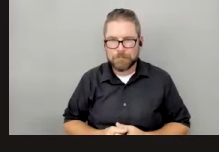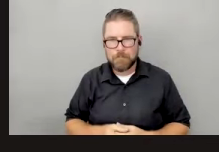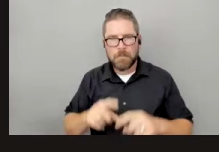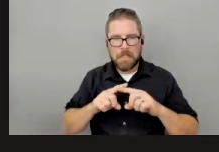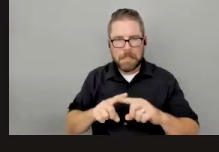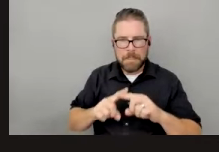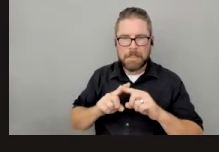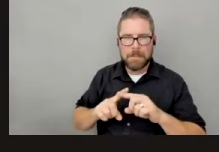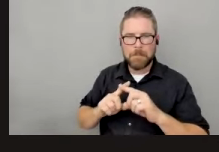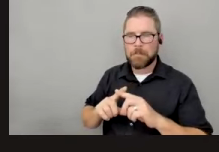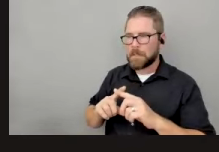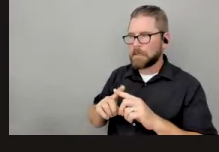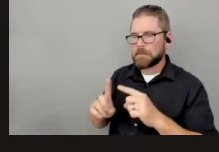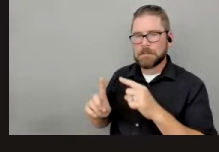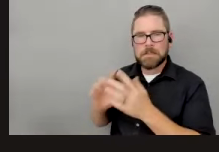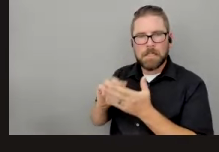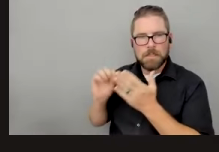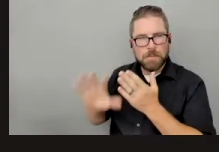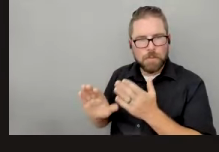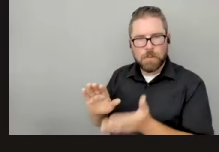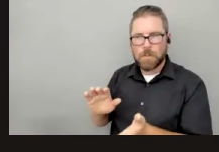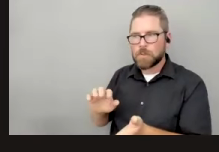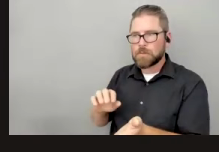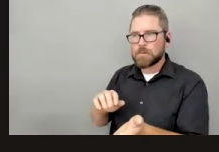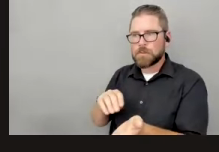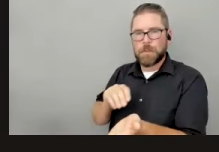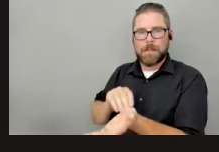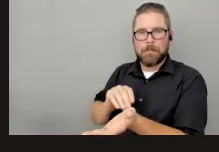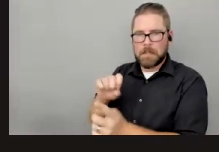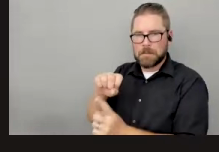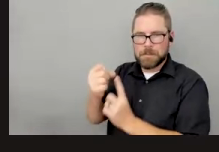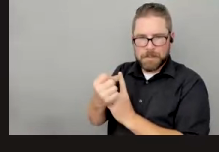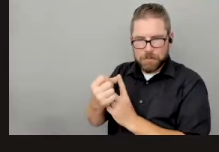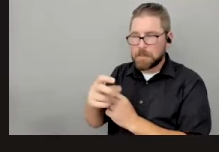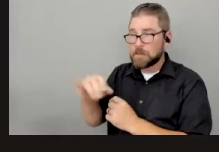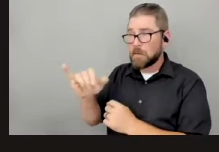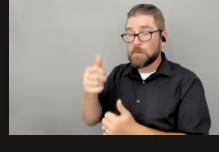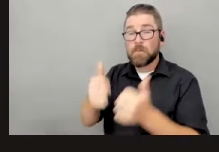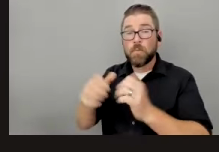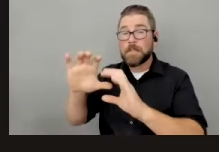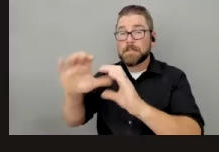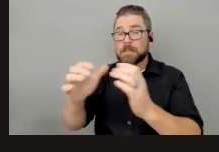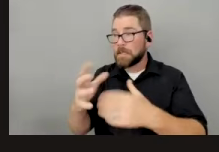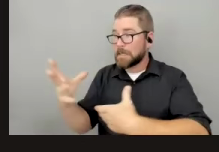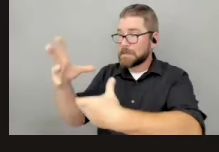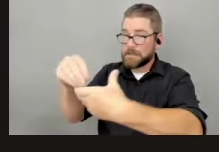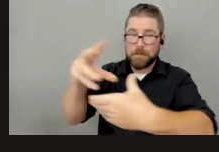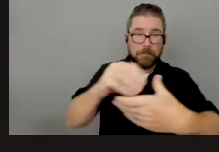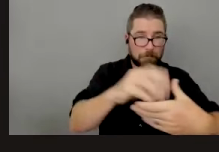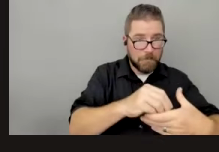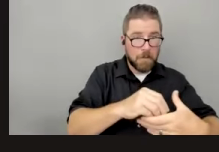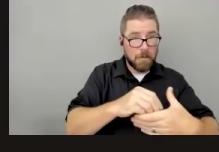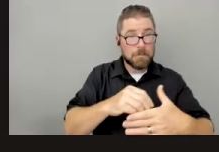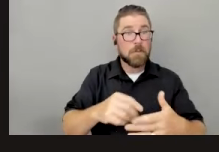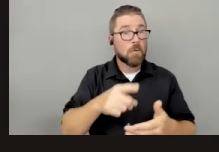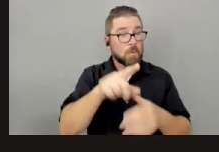condition, as well as the course that they're currently taking as well too, right? And so what you should do is, advise the students that they do have rights under